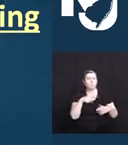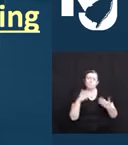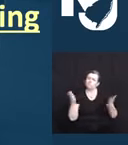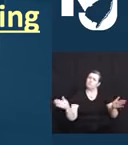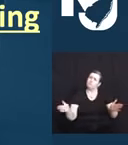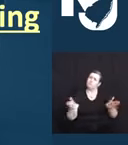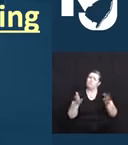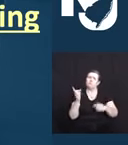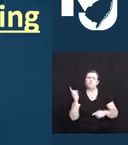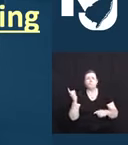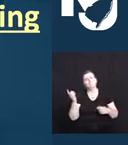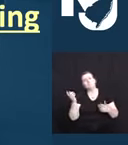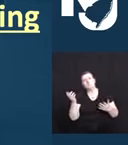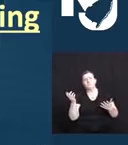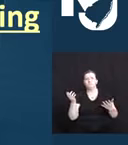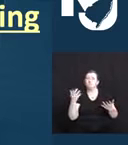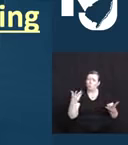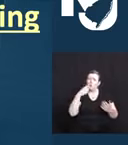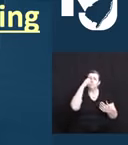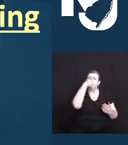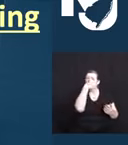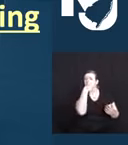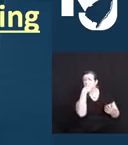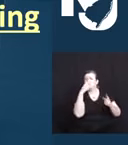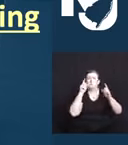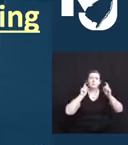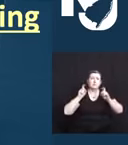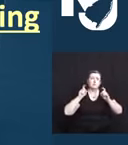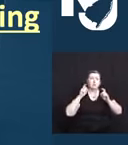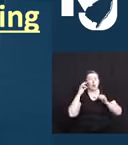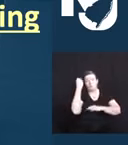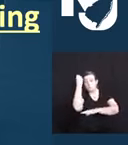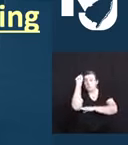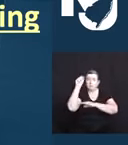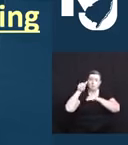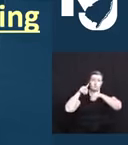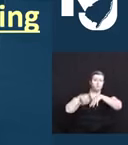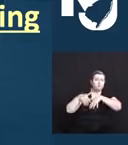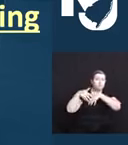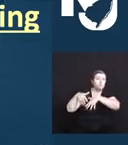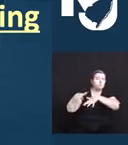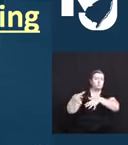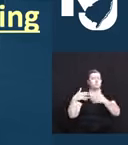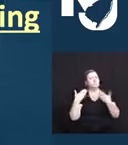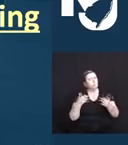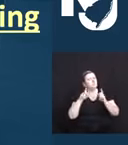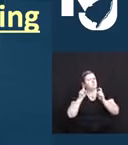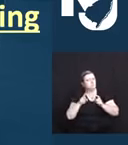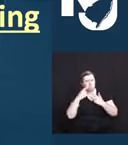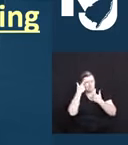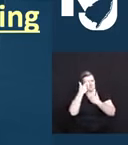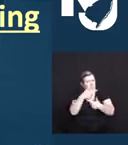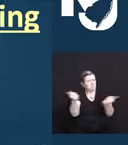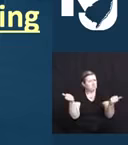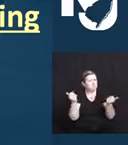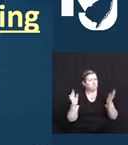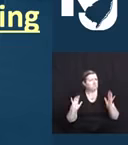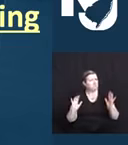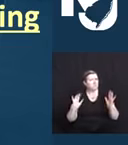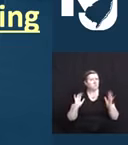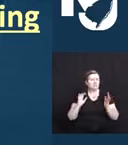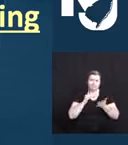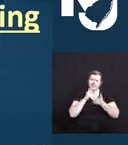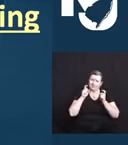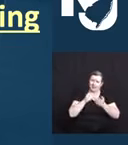— or a day in the streets joining a protest, we want all of you to go out and get tested. Do it for you, do it for